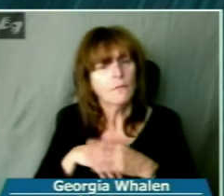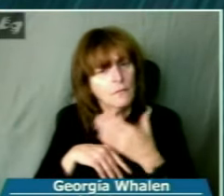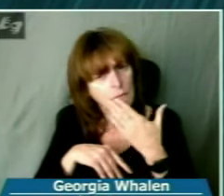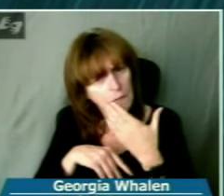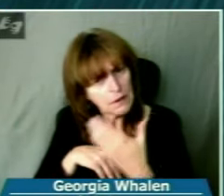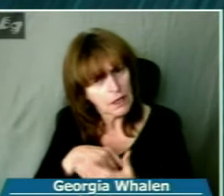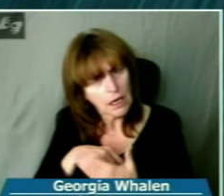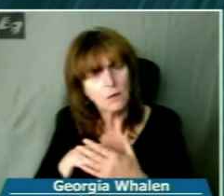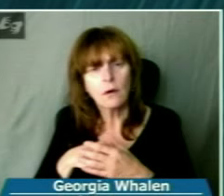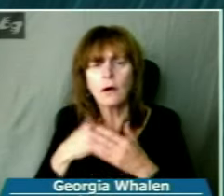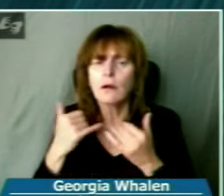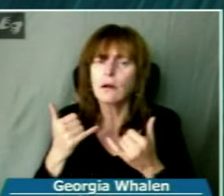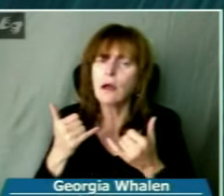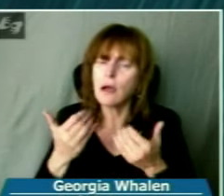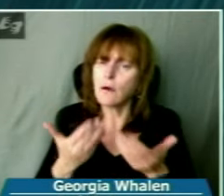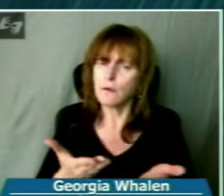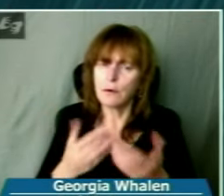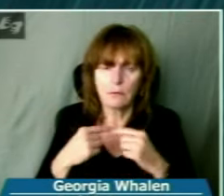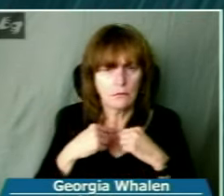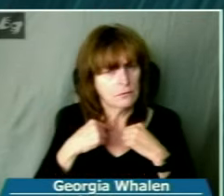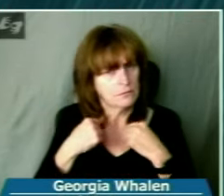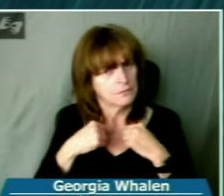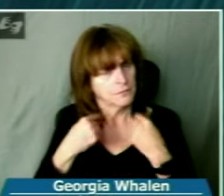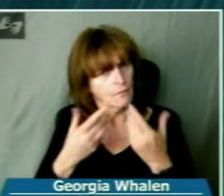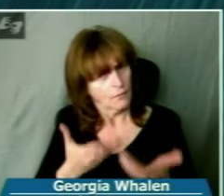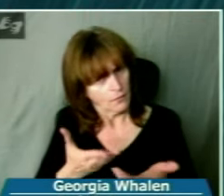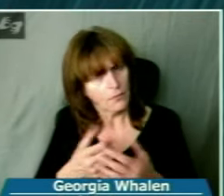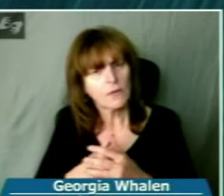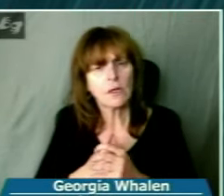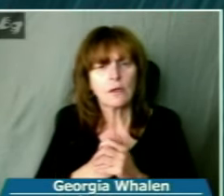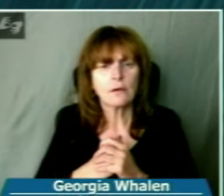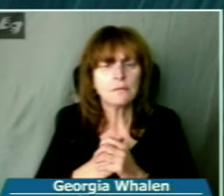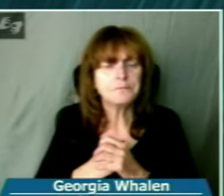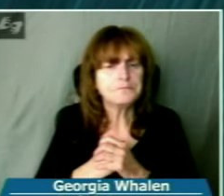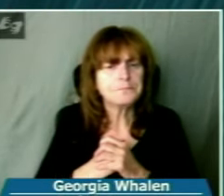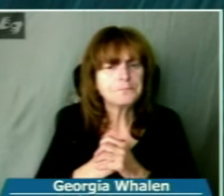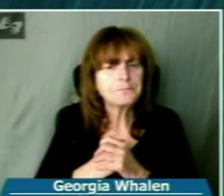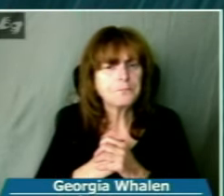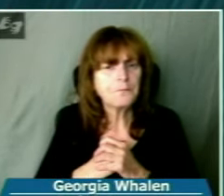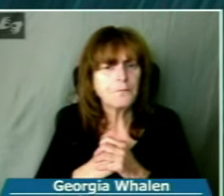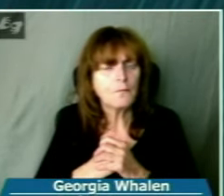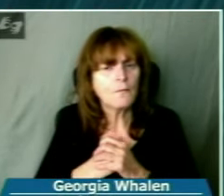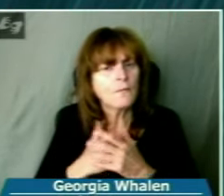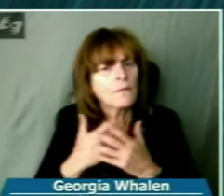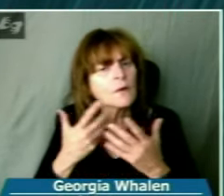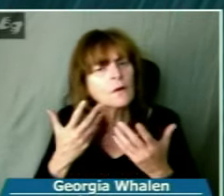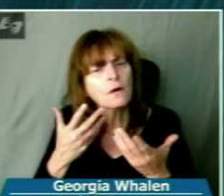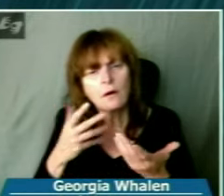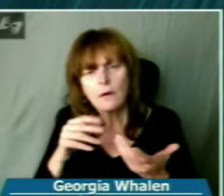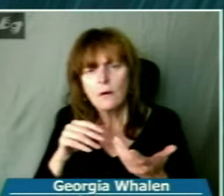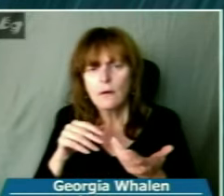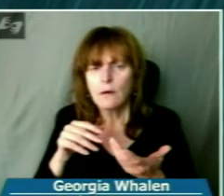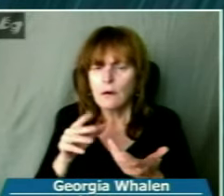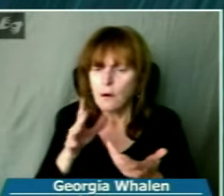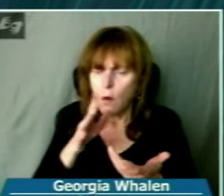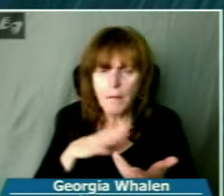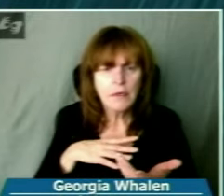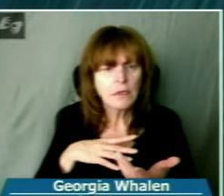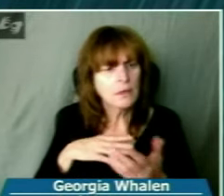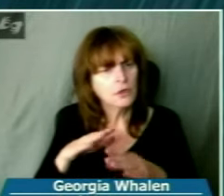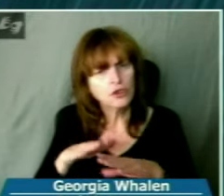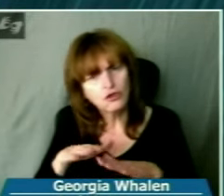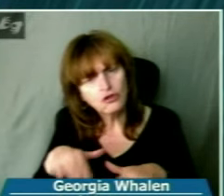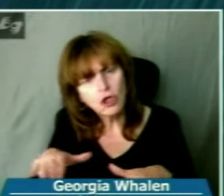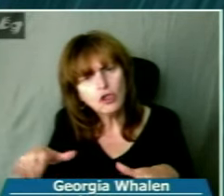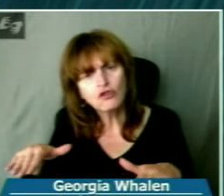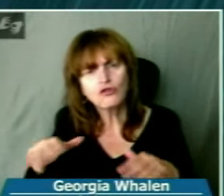In regards to spotlights being shone on things, there is the support that women, children need, and